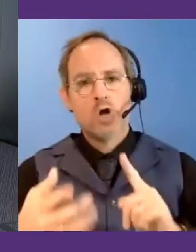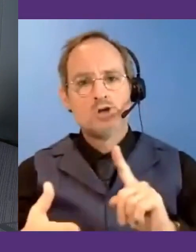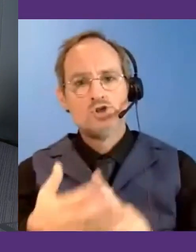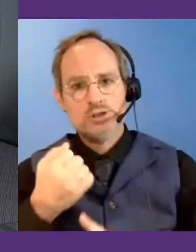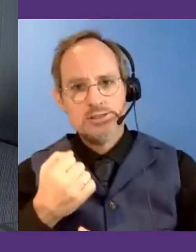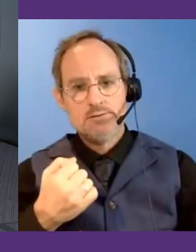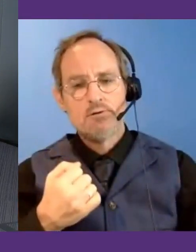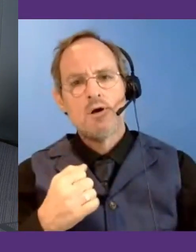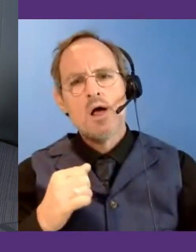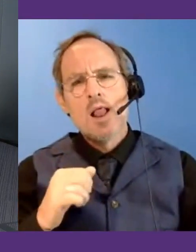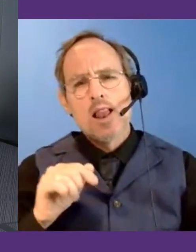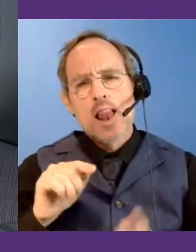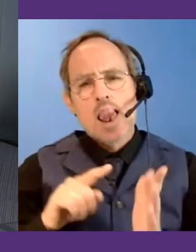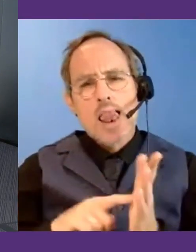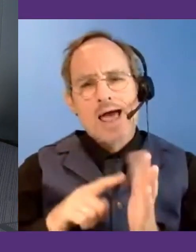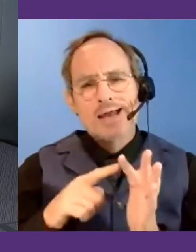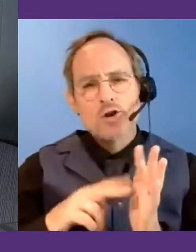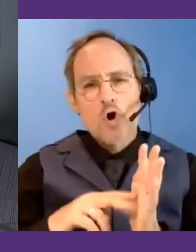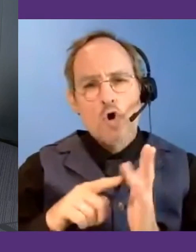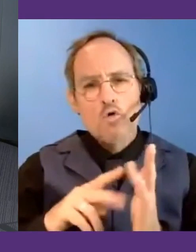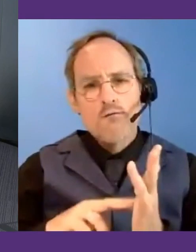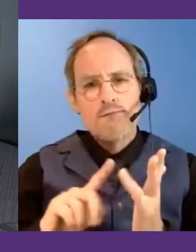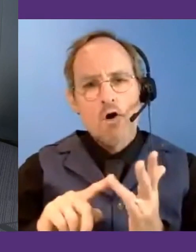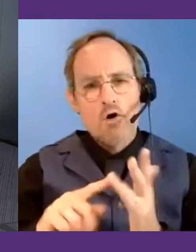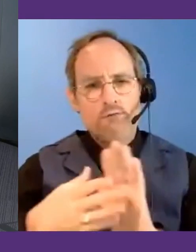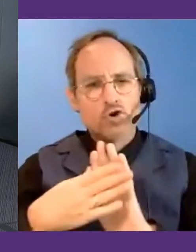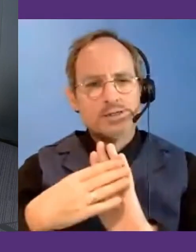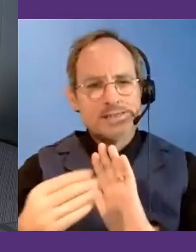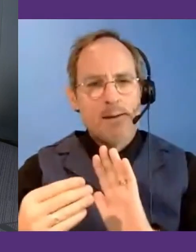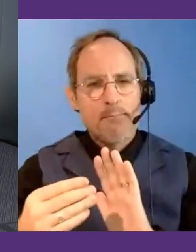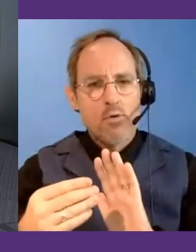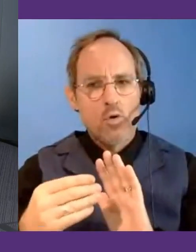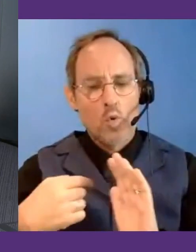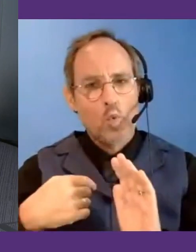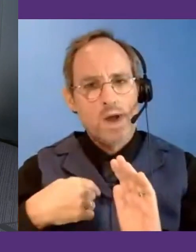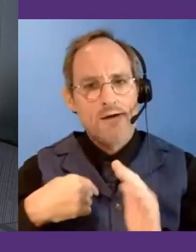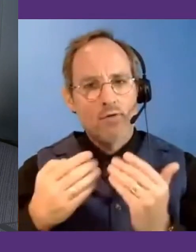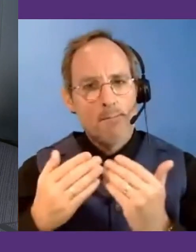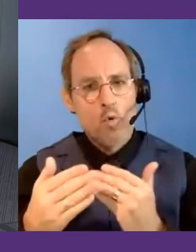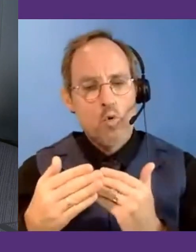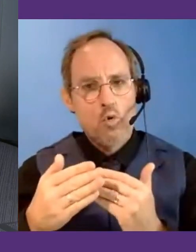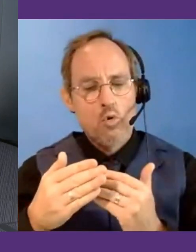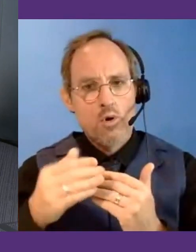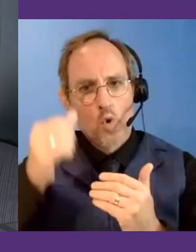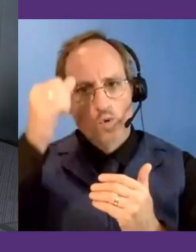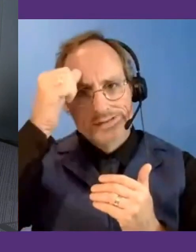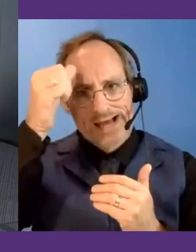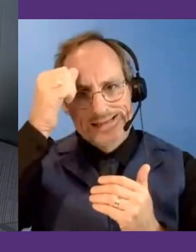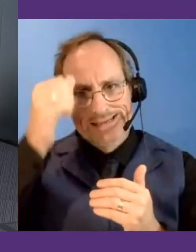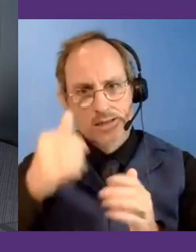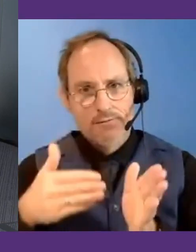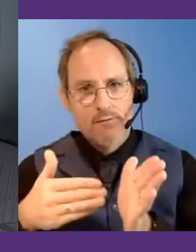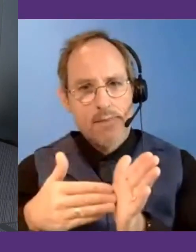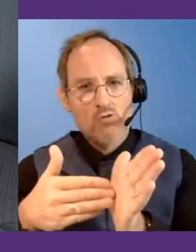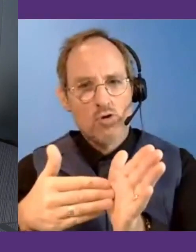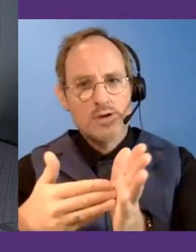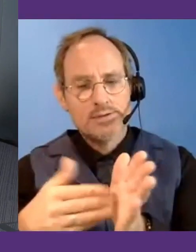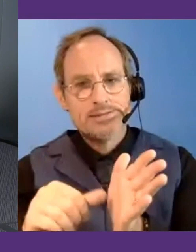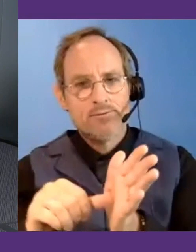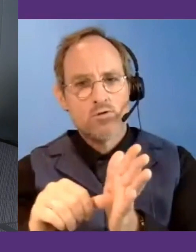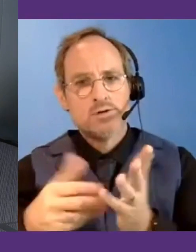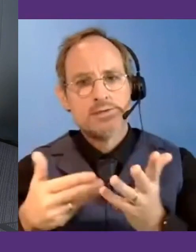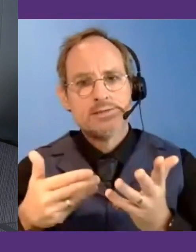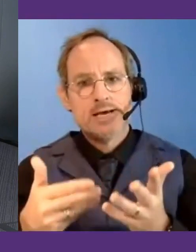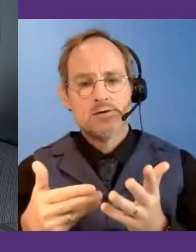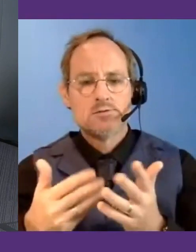Lenovo. We've got a much deeper understanding of the challenges now. It's not about access to any technology,